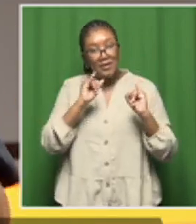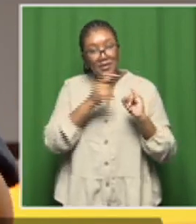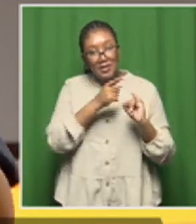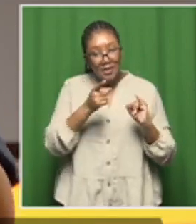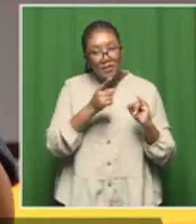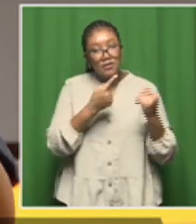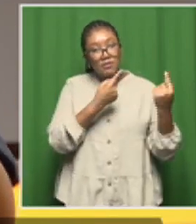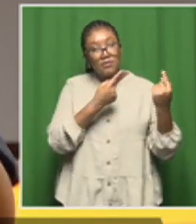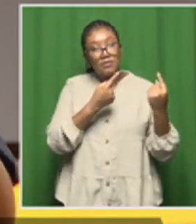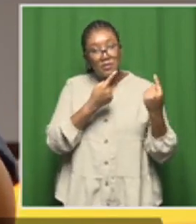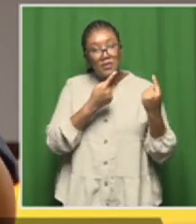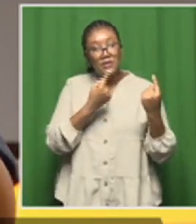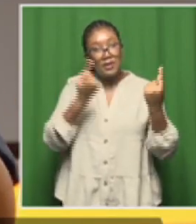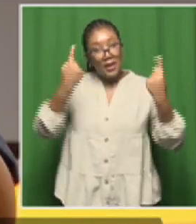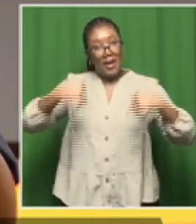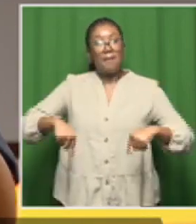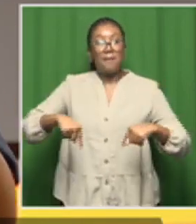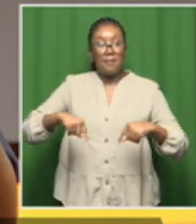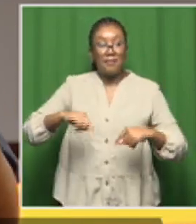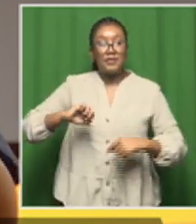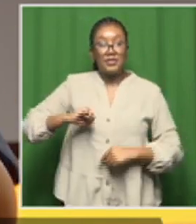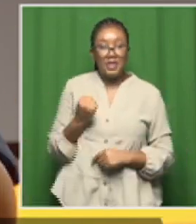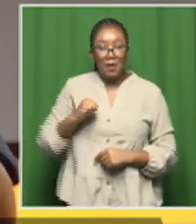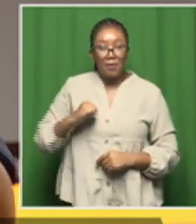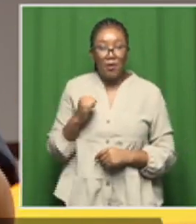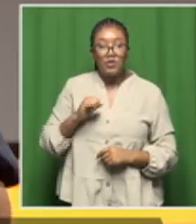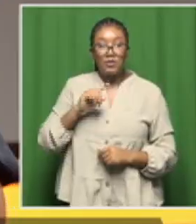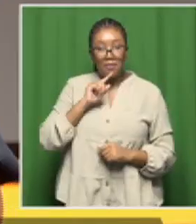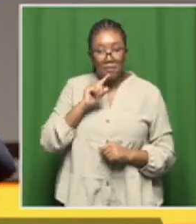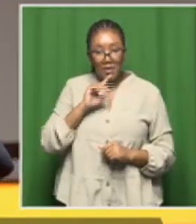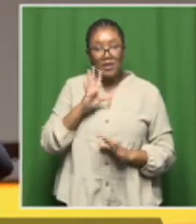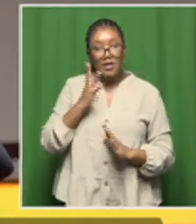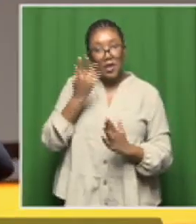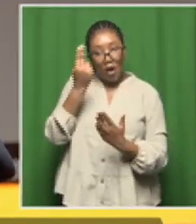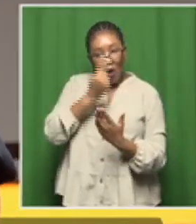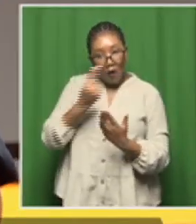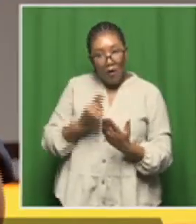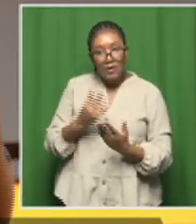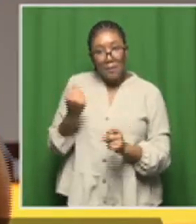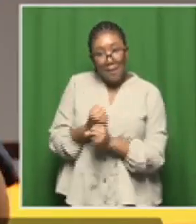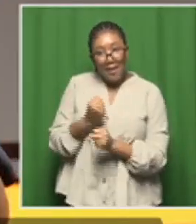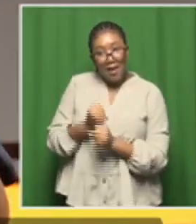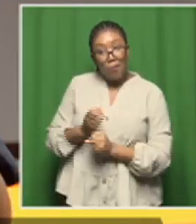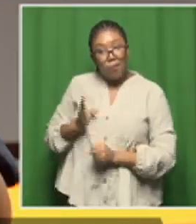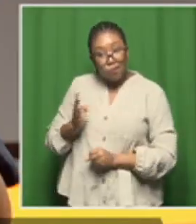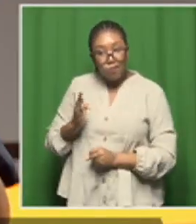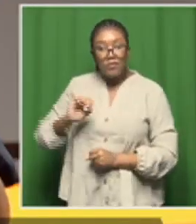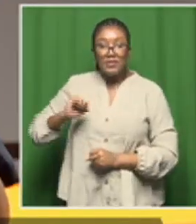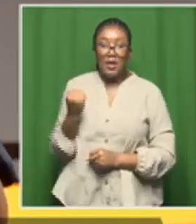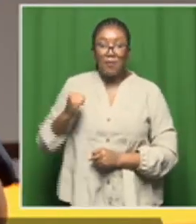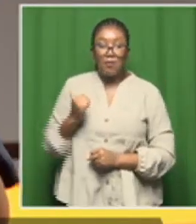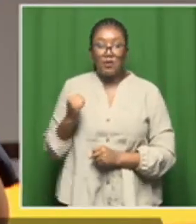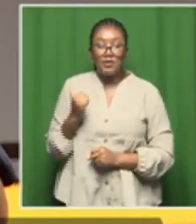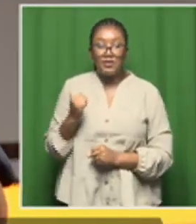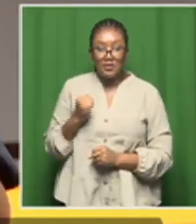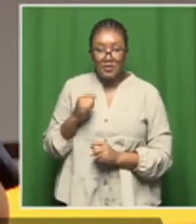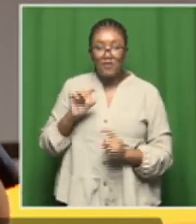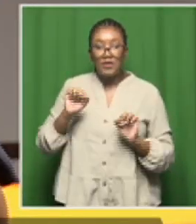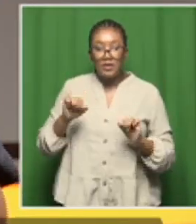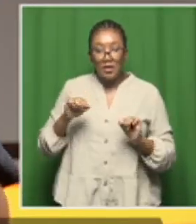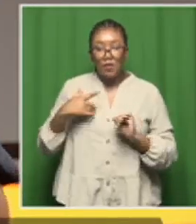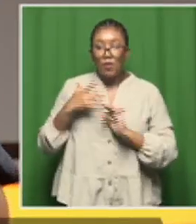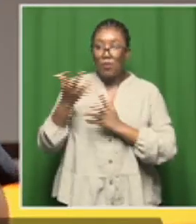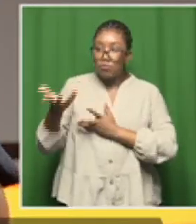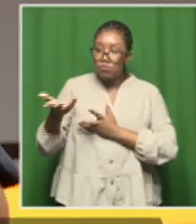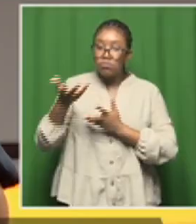in Stellenbosch and to actually create the work on site. Right, so we'll be engaging with each other and engaging with the